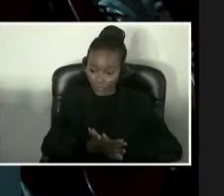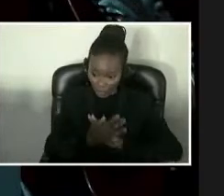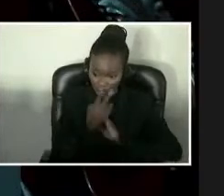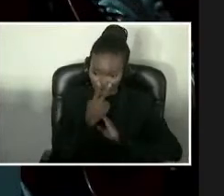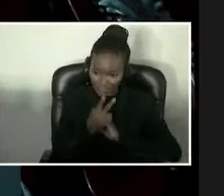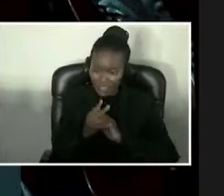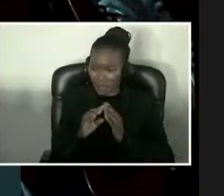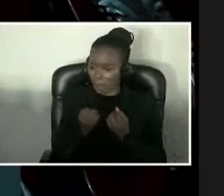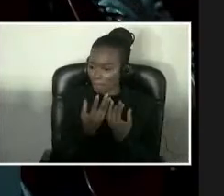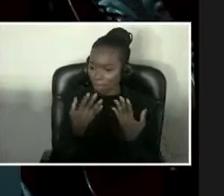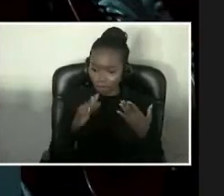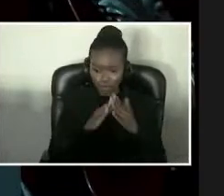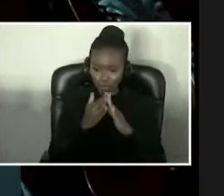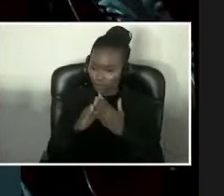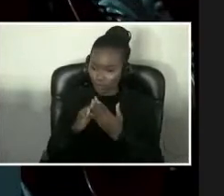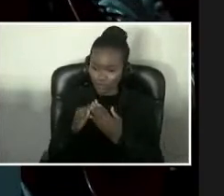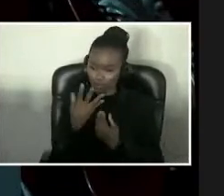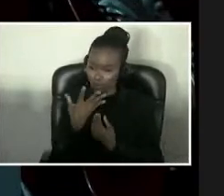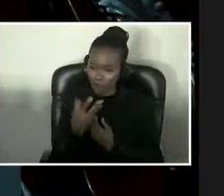care